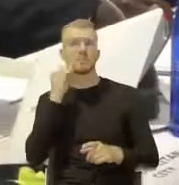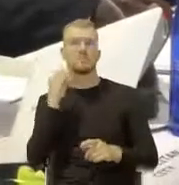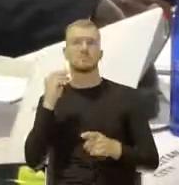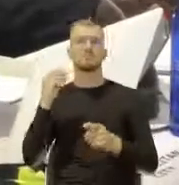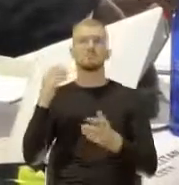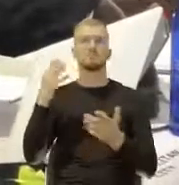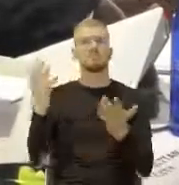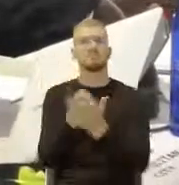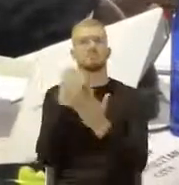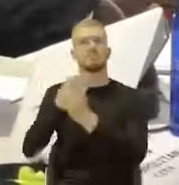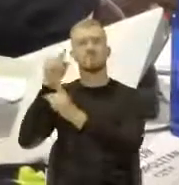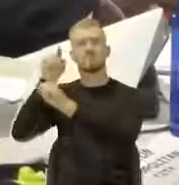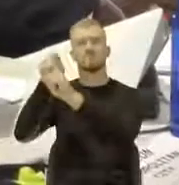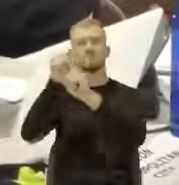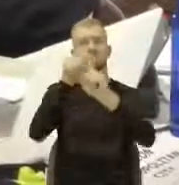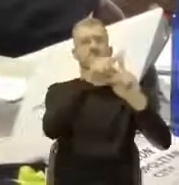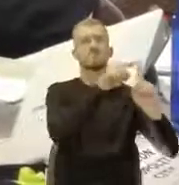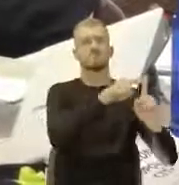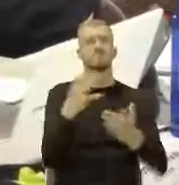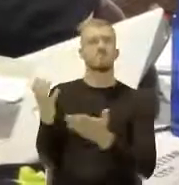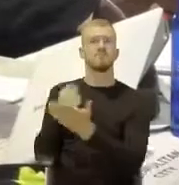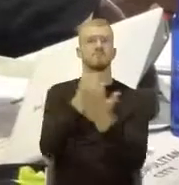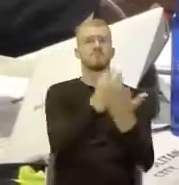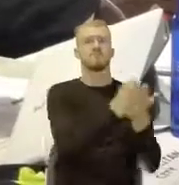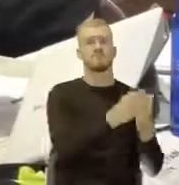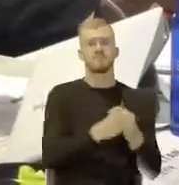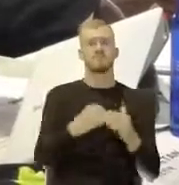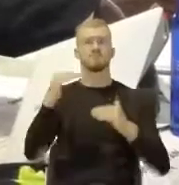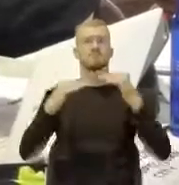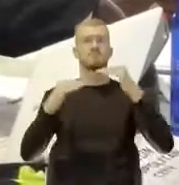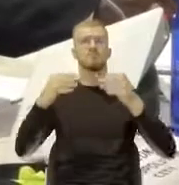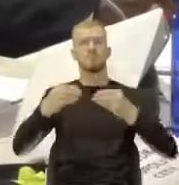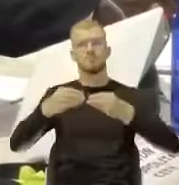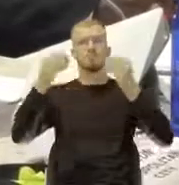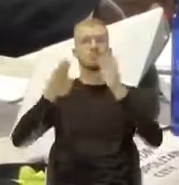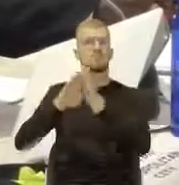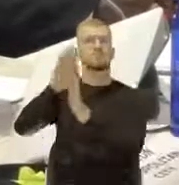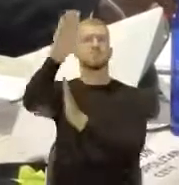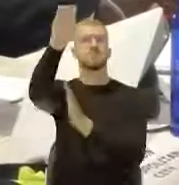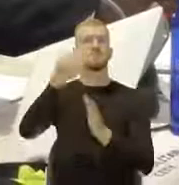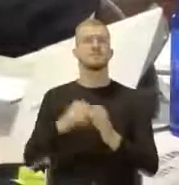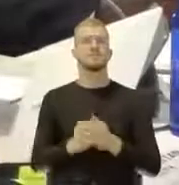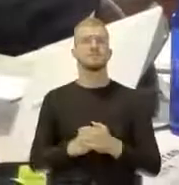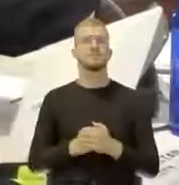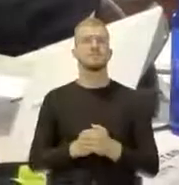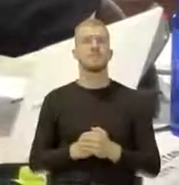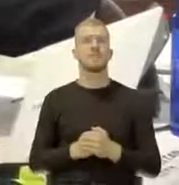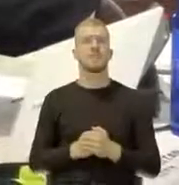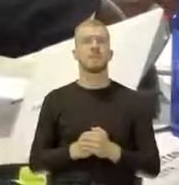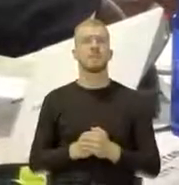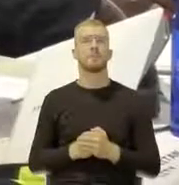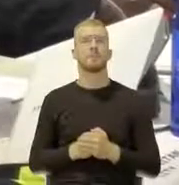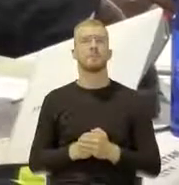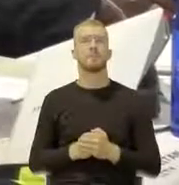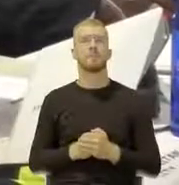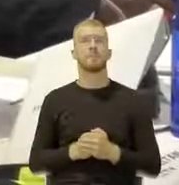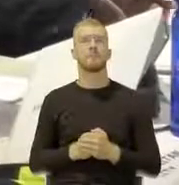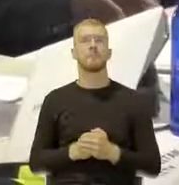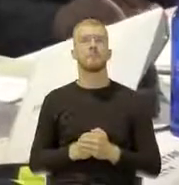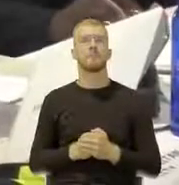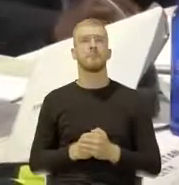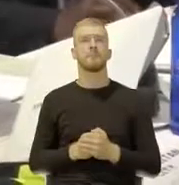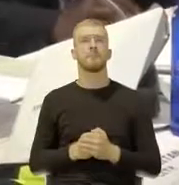In support of the fruitful outcome of the UCLD Congress, I'd like to inform you that the